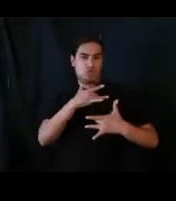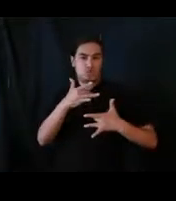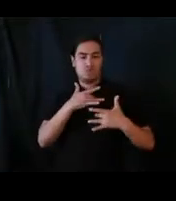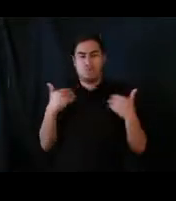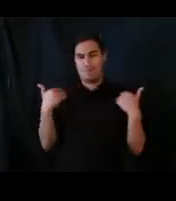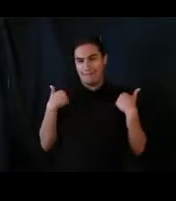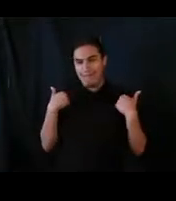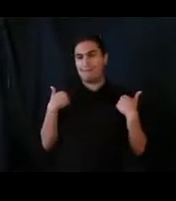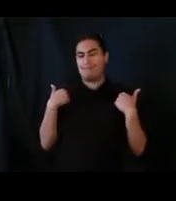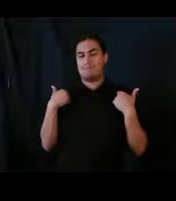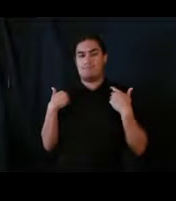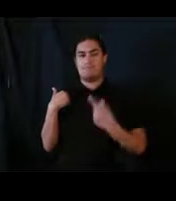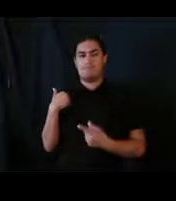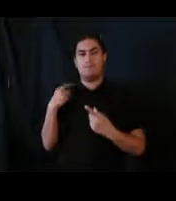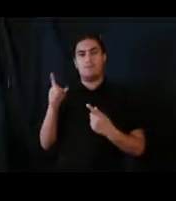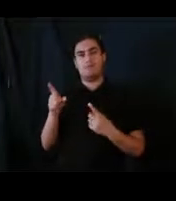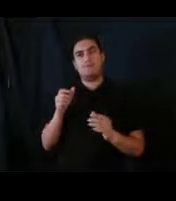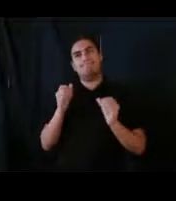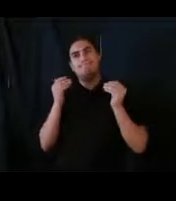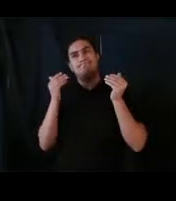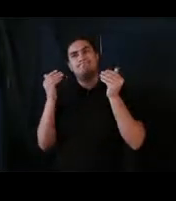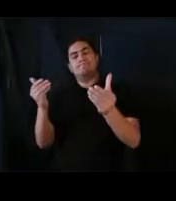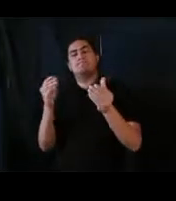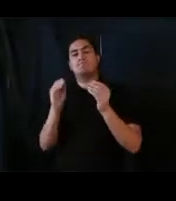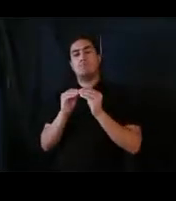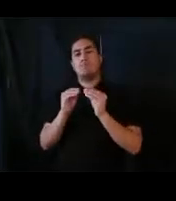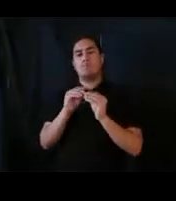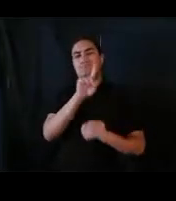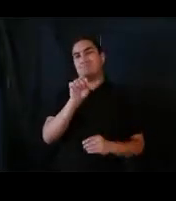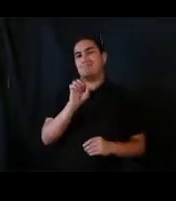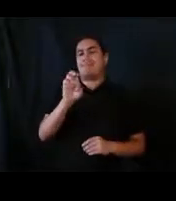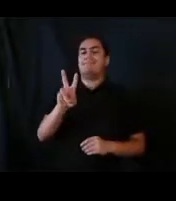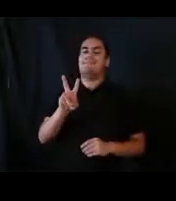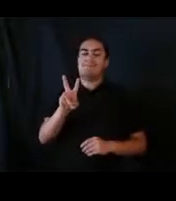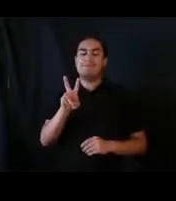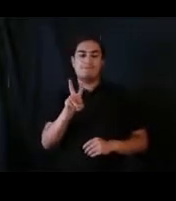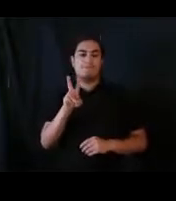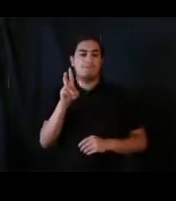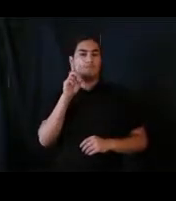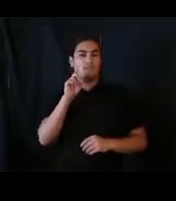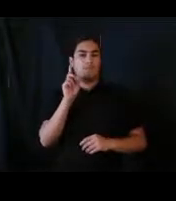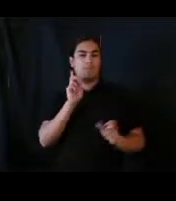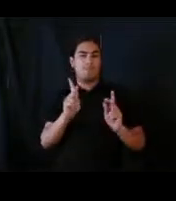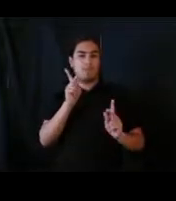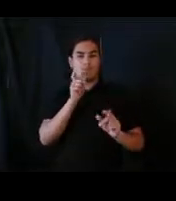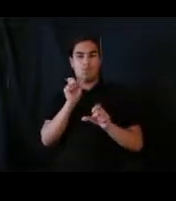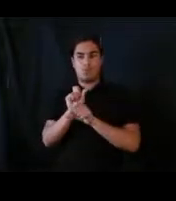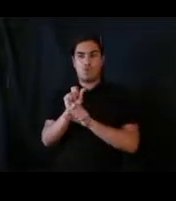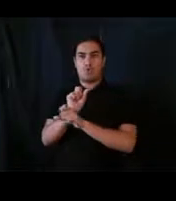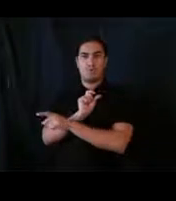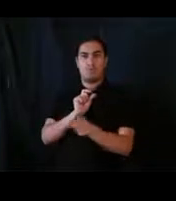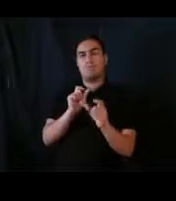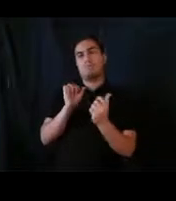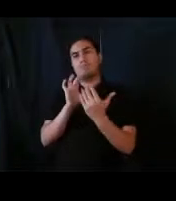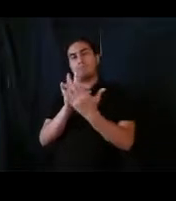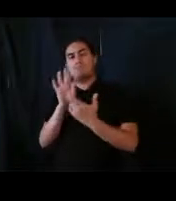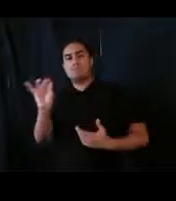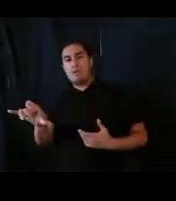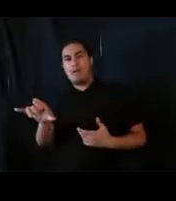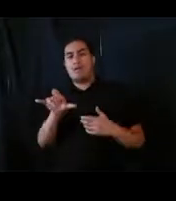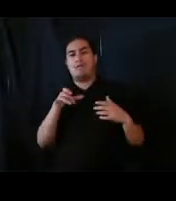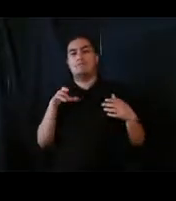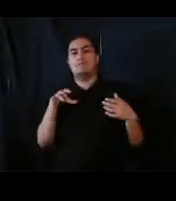raised it before is as we move towards zev uh and the impacts for working folks that are really up against it especially with some of